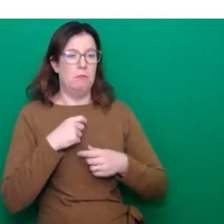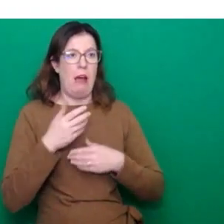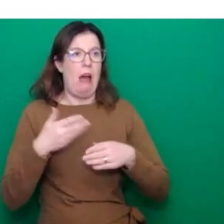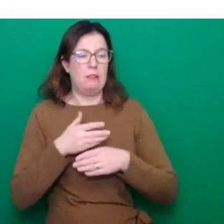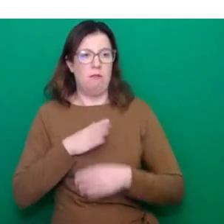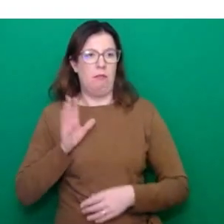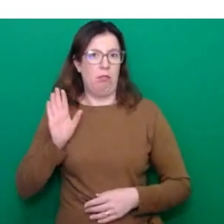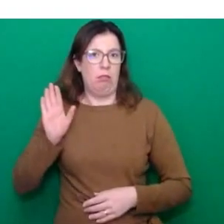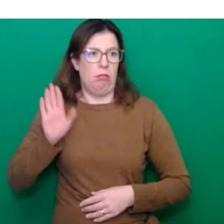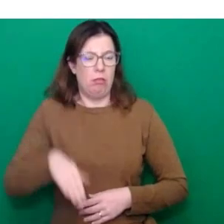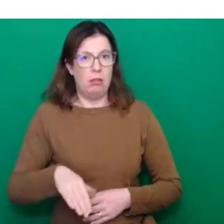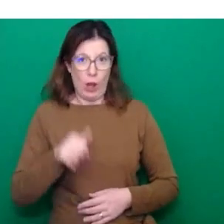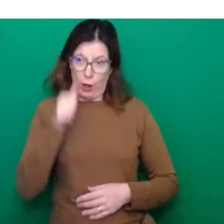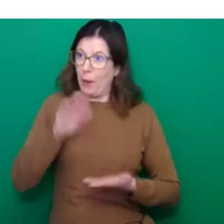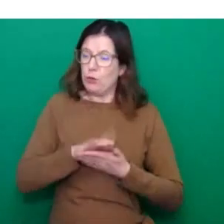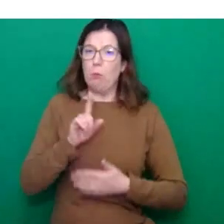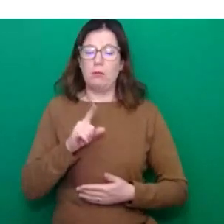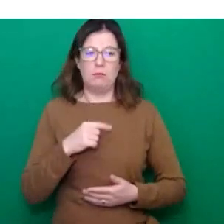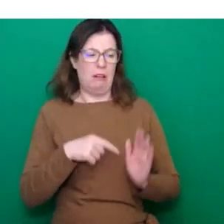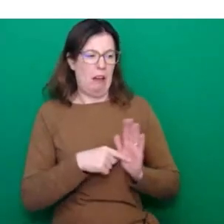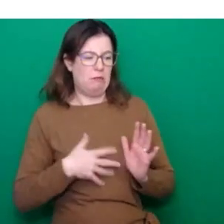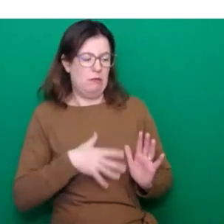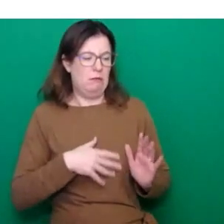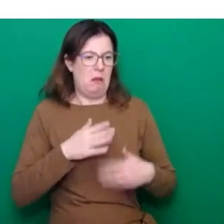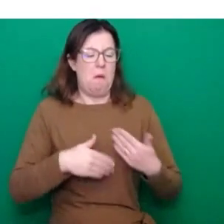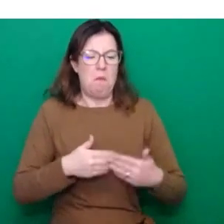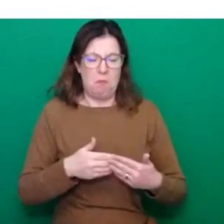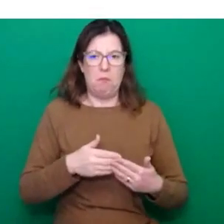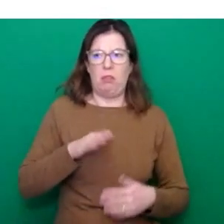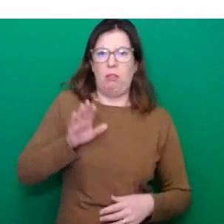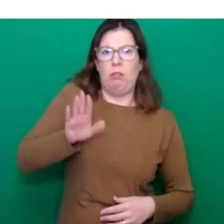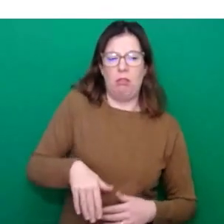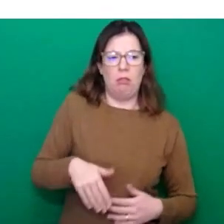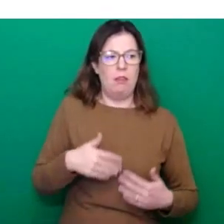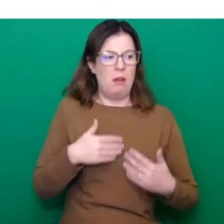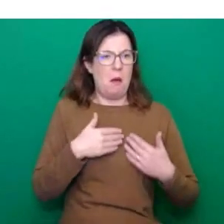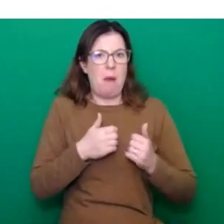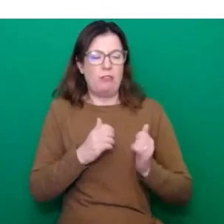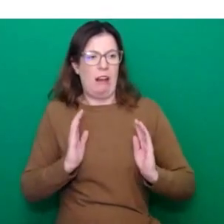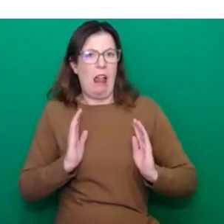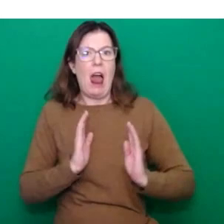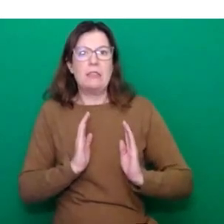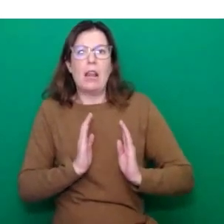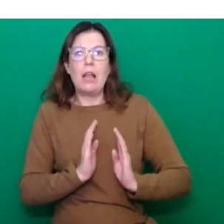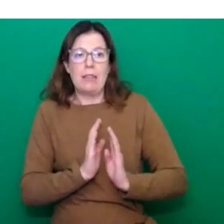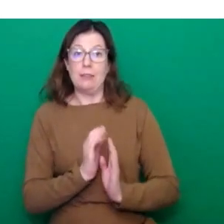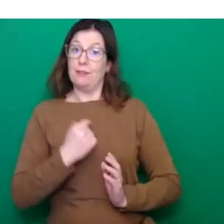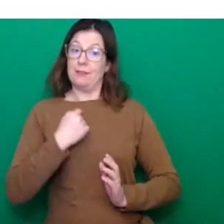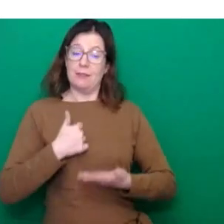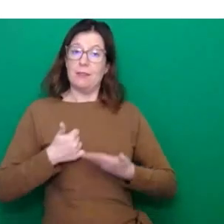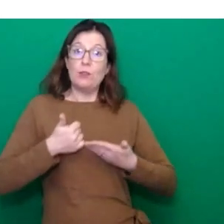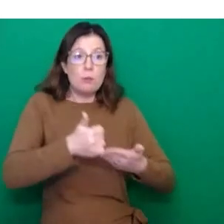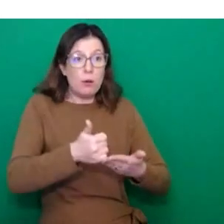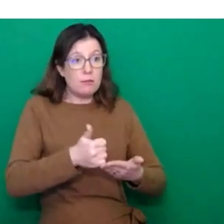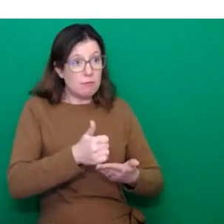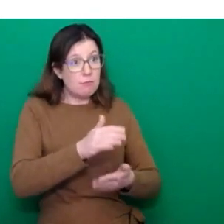to enjoy, and your passion for things kind of dies down. So our work is really helping them to highlight that that's